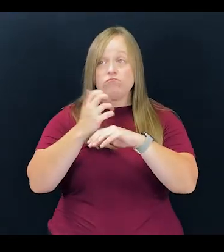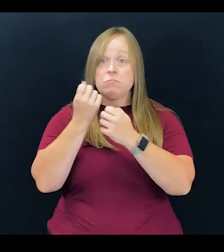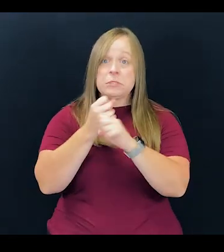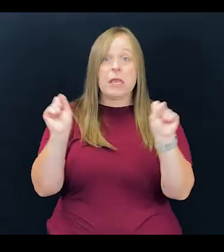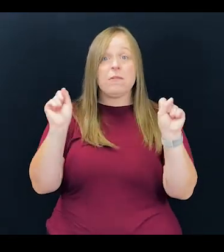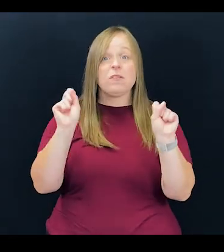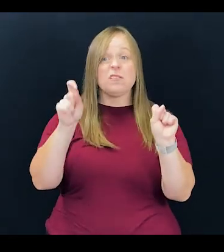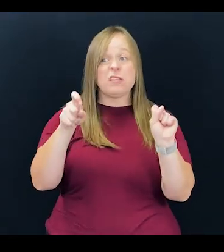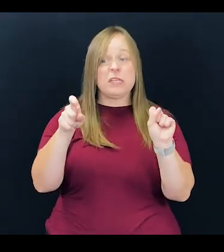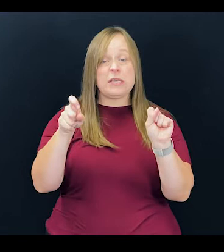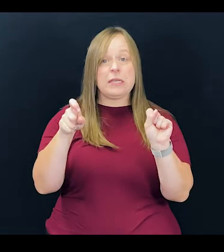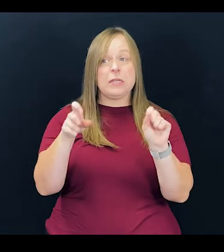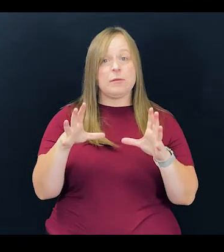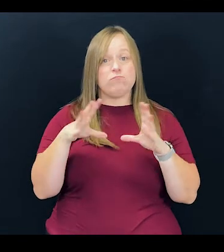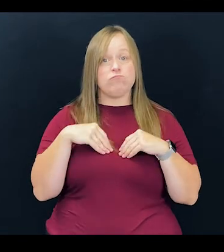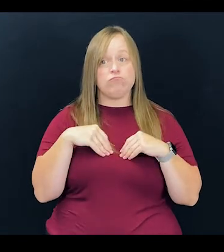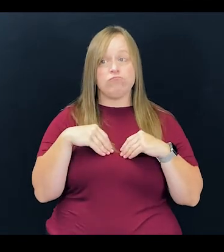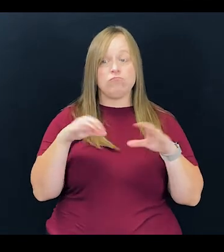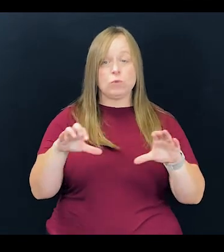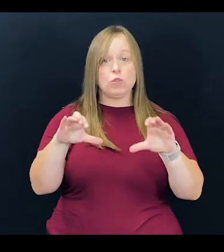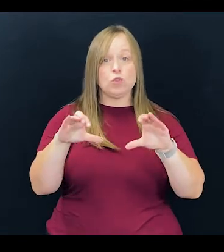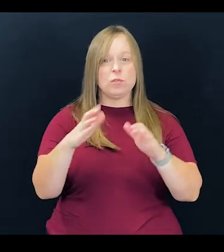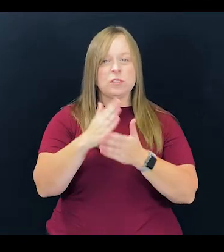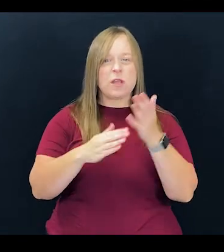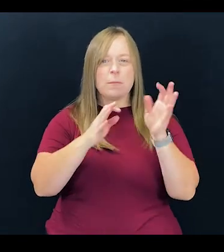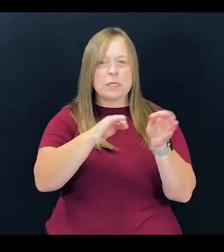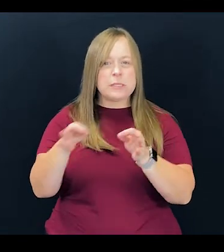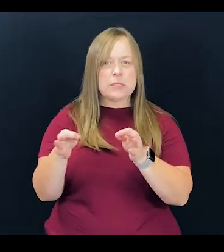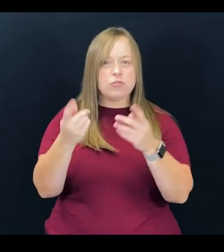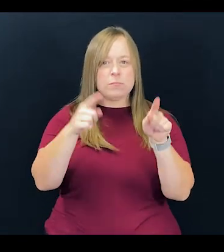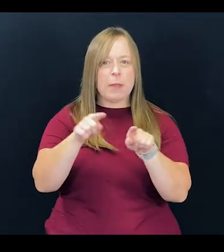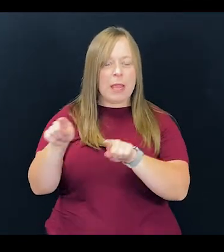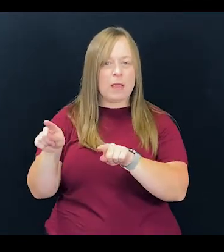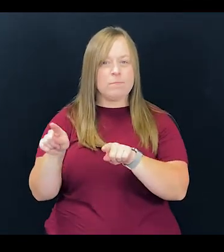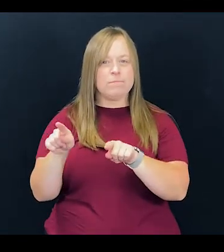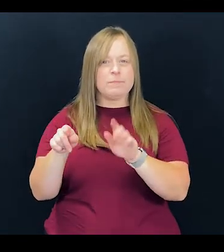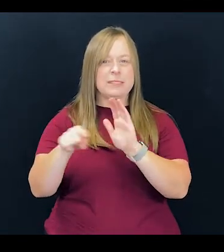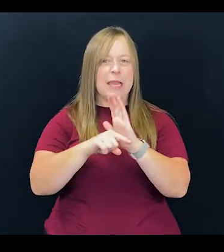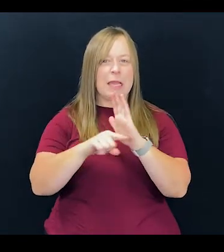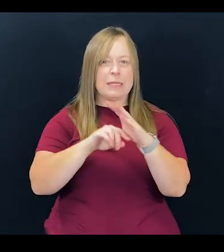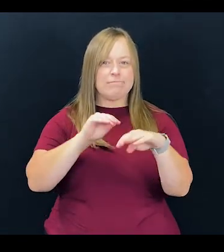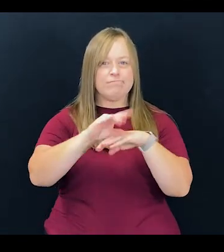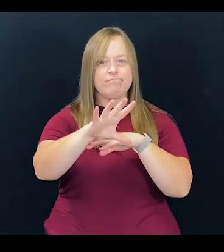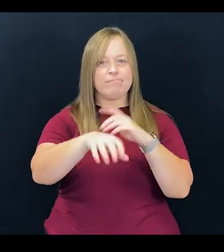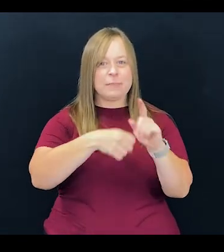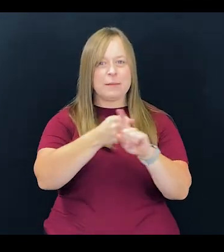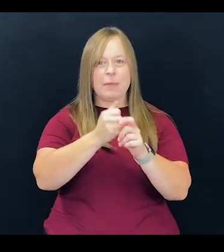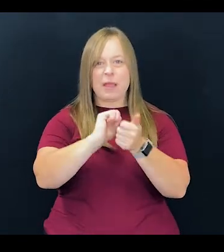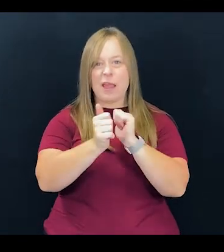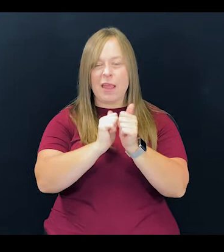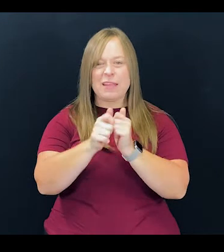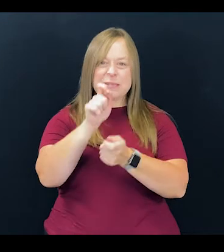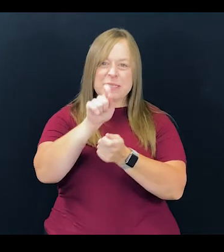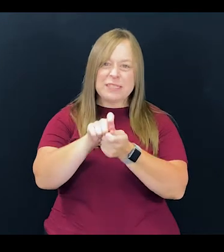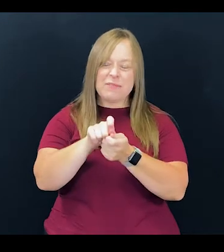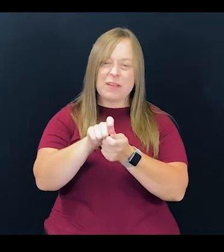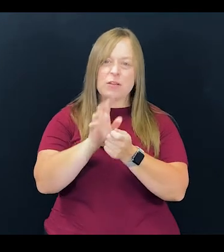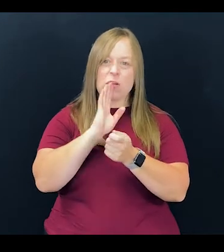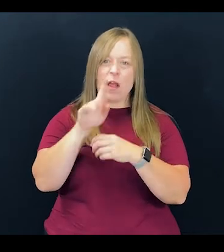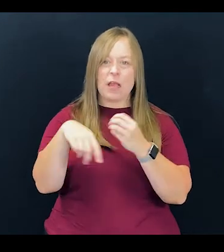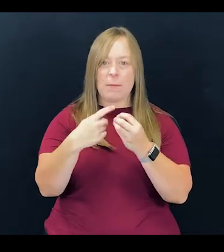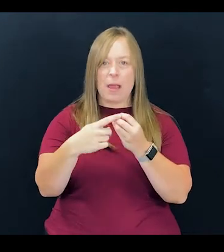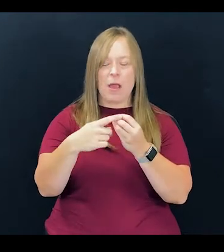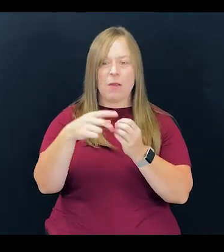for safety certainly need to be taken, I think some of the decisions that have been made have negatively impacted the athletes.